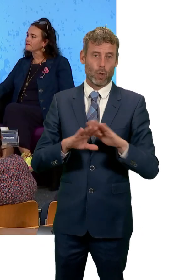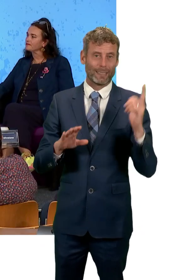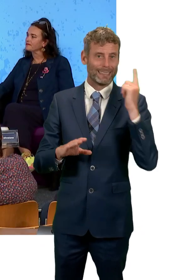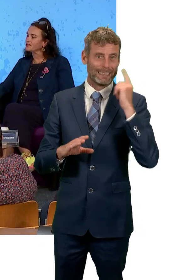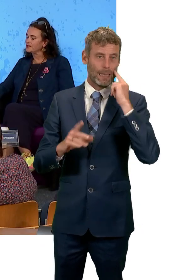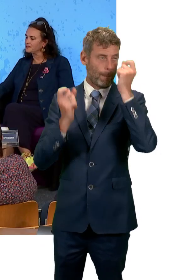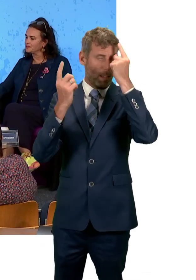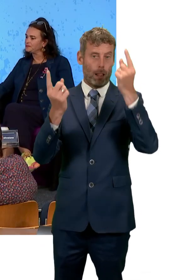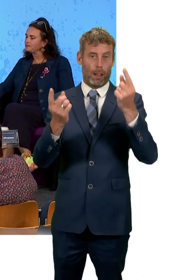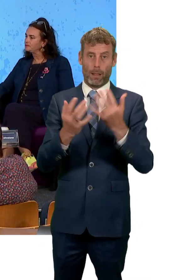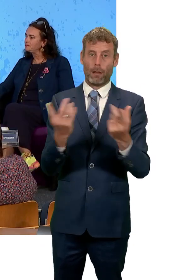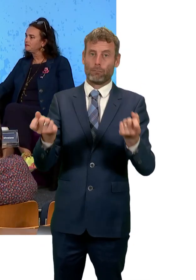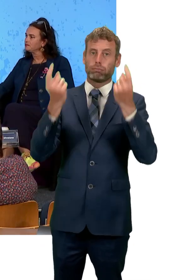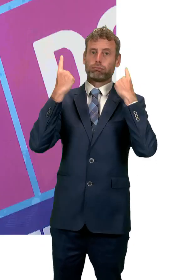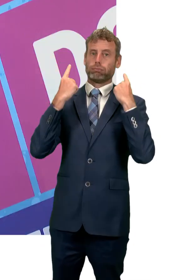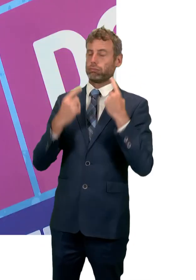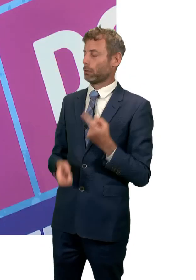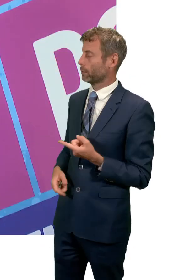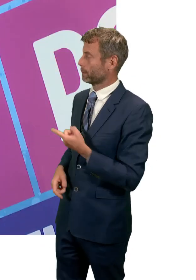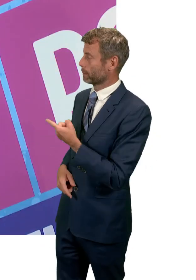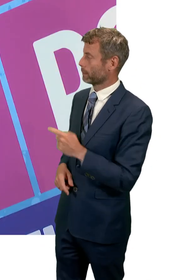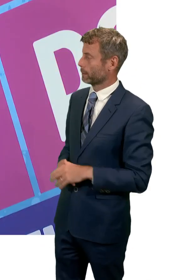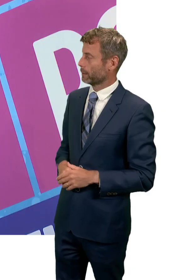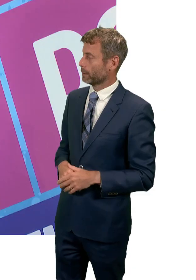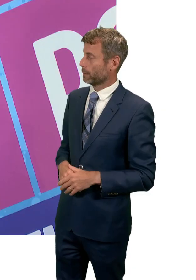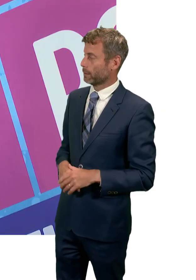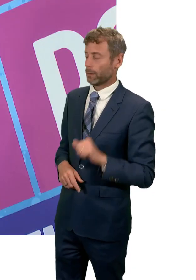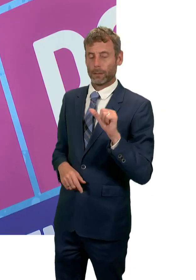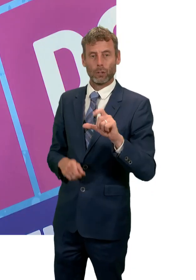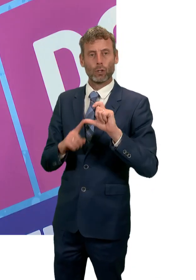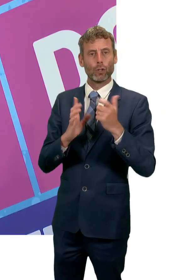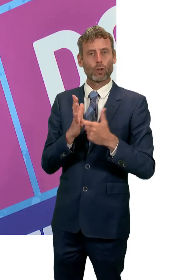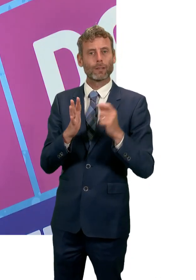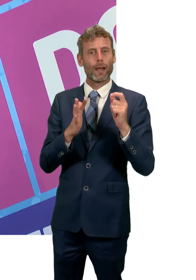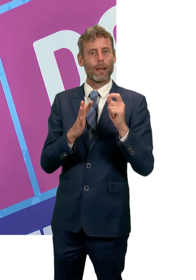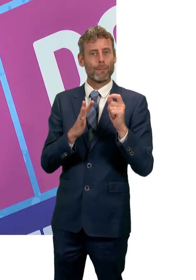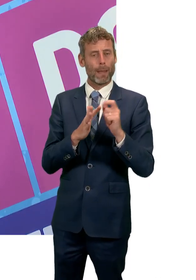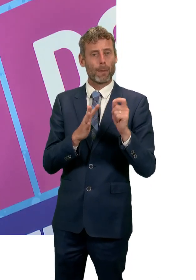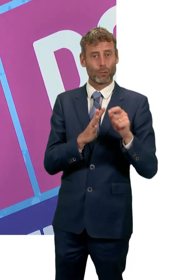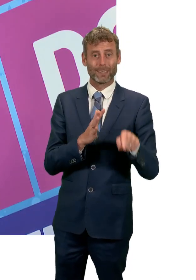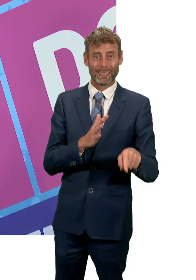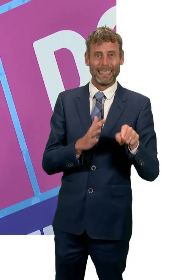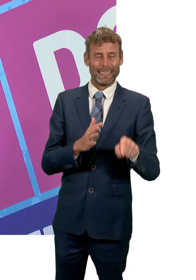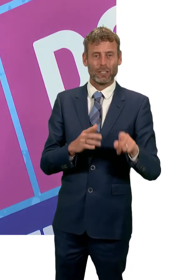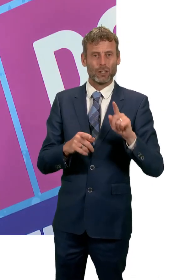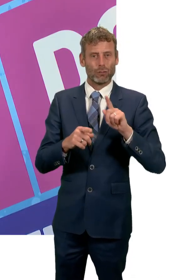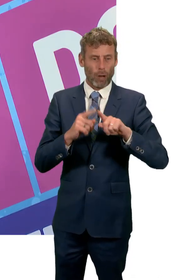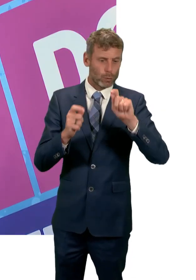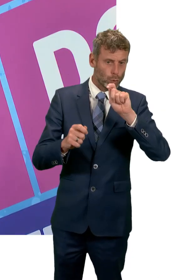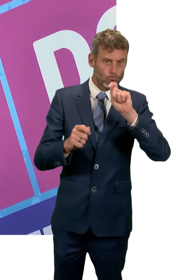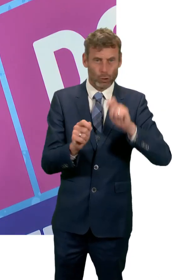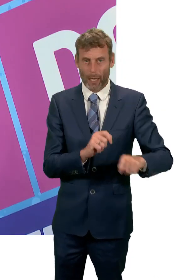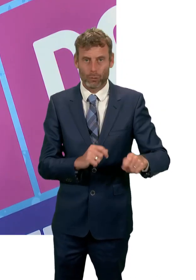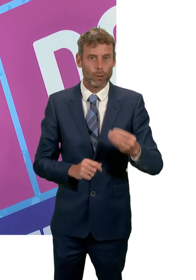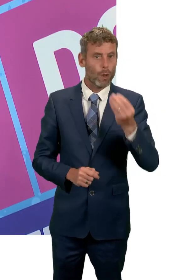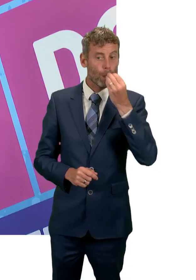it is complex, and we talk about the work that Dr. Pekka Puska did and reformulating or changing the diets for